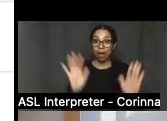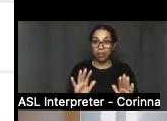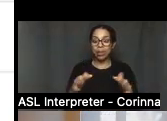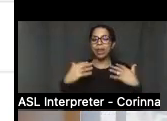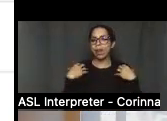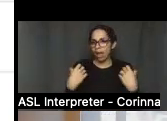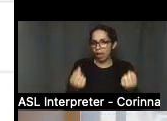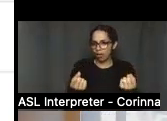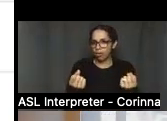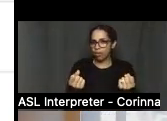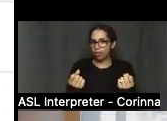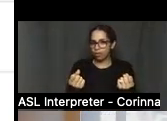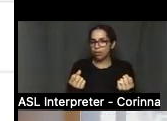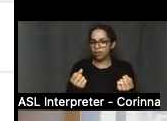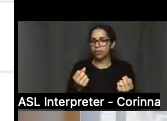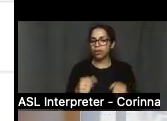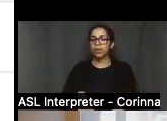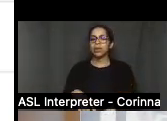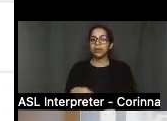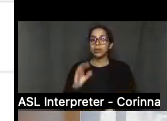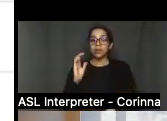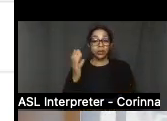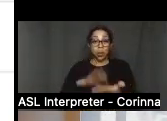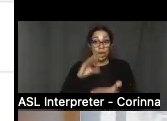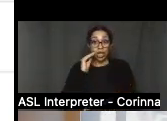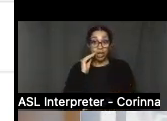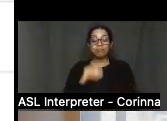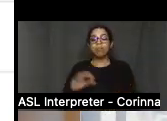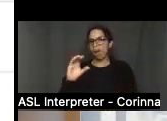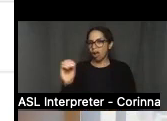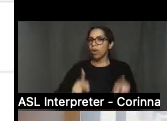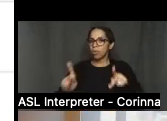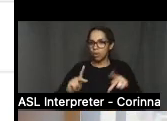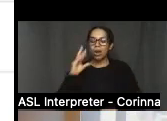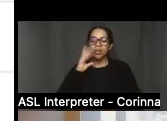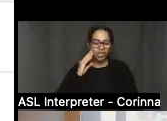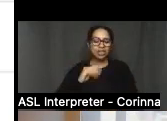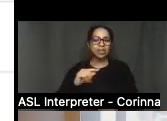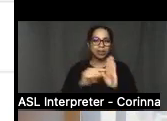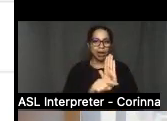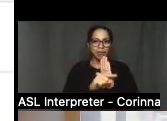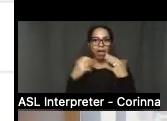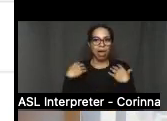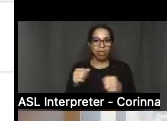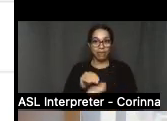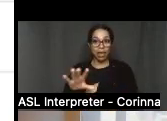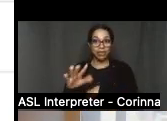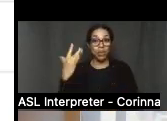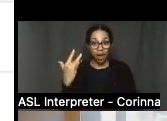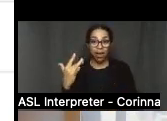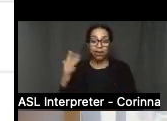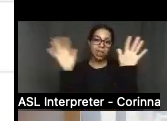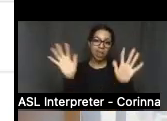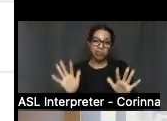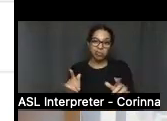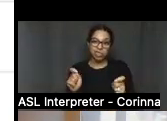CHAS. And our takeaway is that Coloradans are experiencing negative health effects due to our changing climate, but